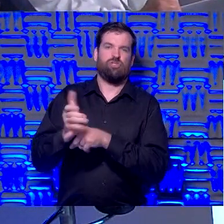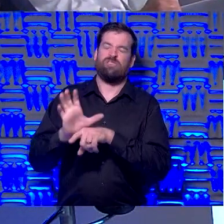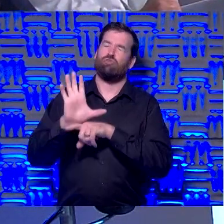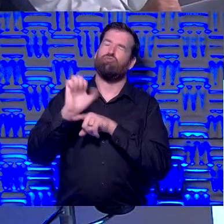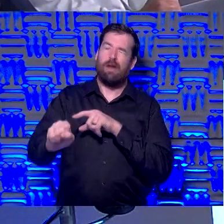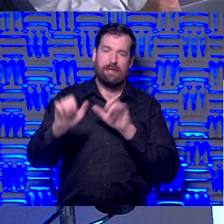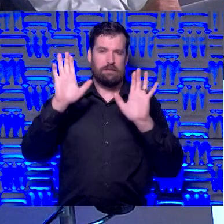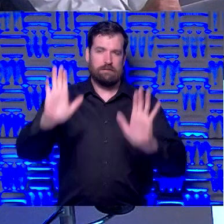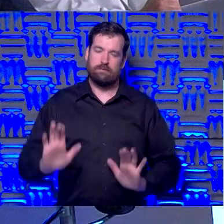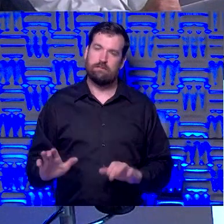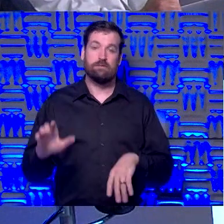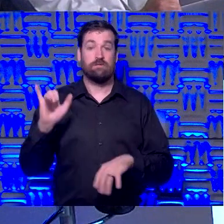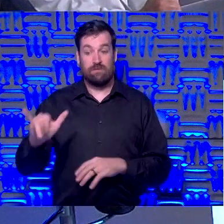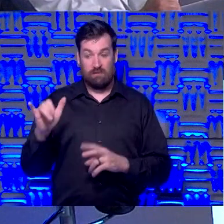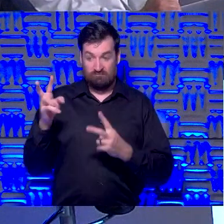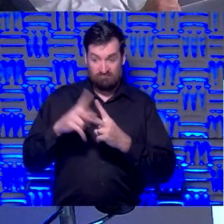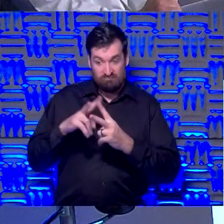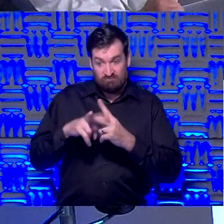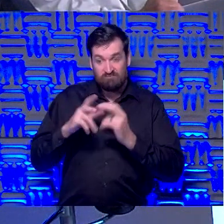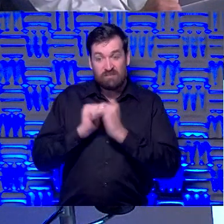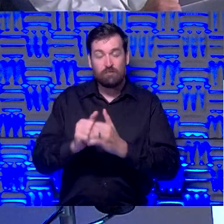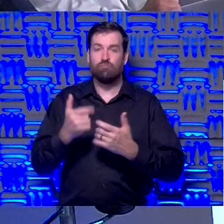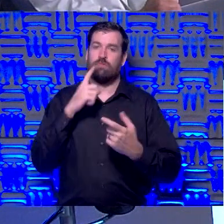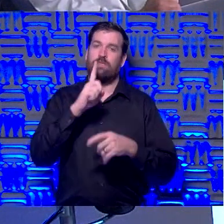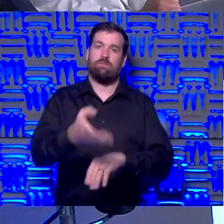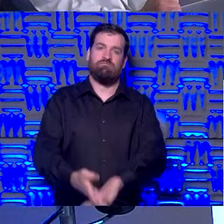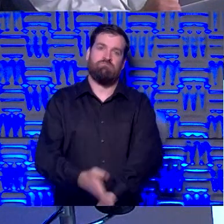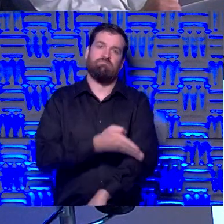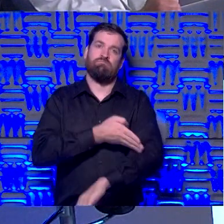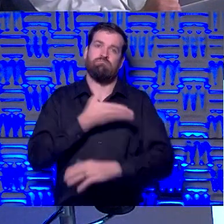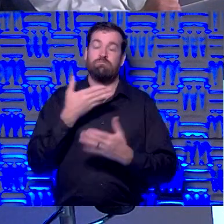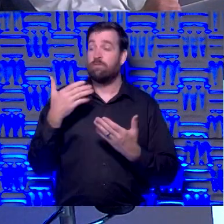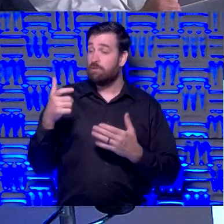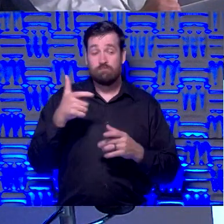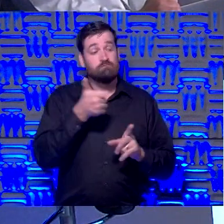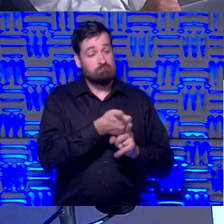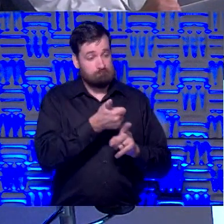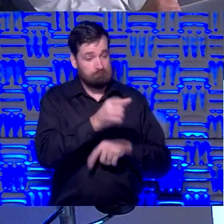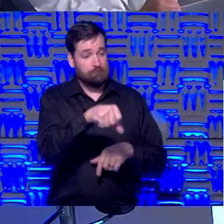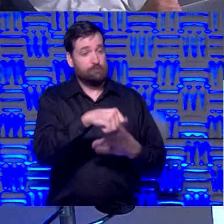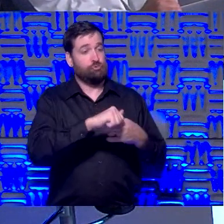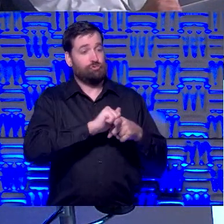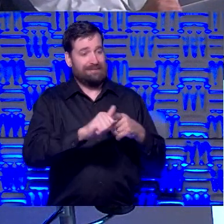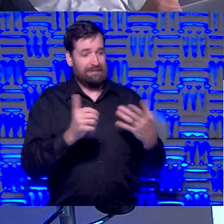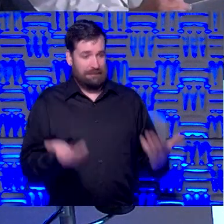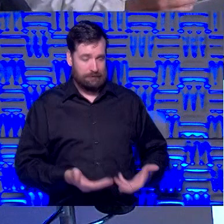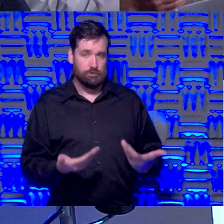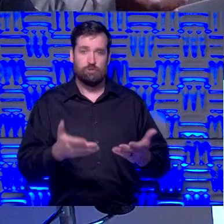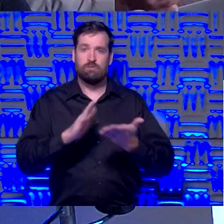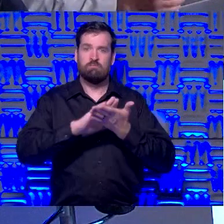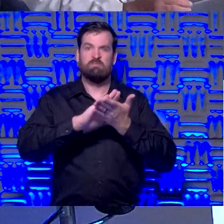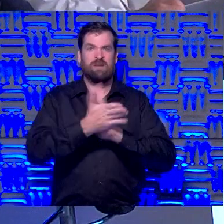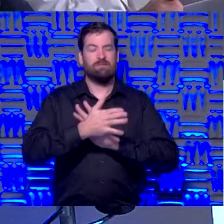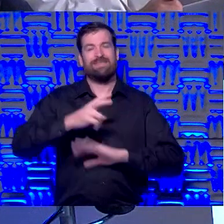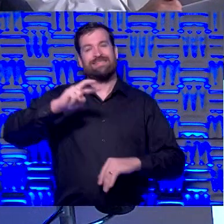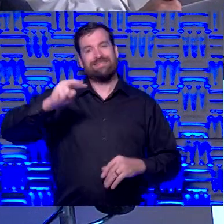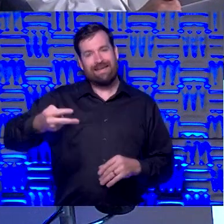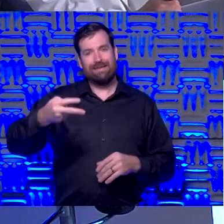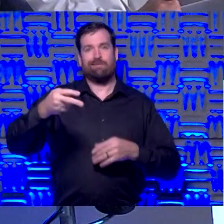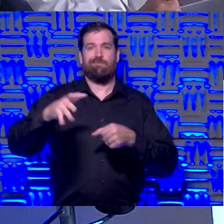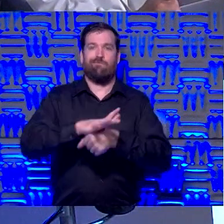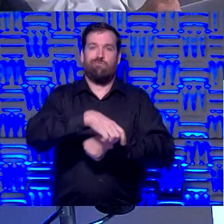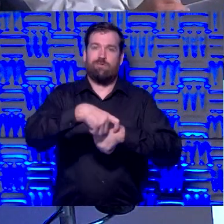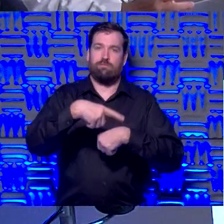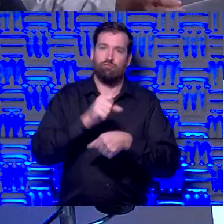that combination, that's really helped things out. So. Yeah, you know, she trained here, and this has become really a second full-time job for her, and